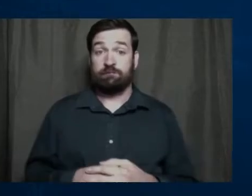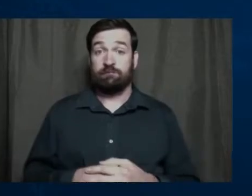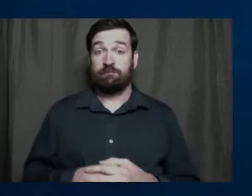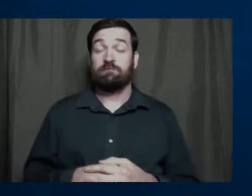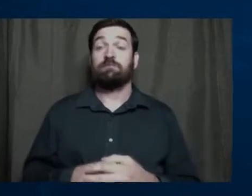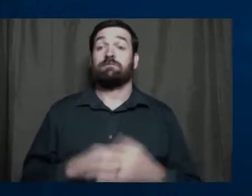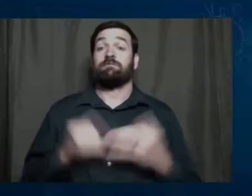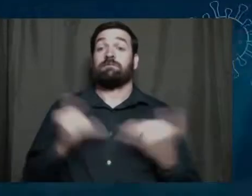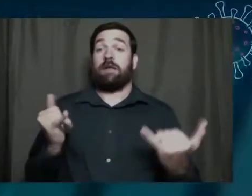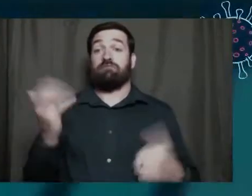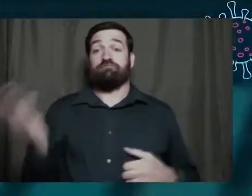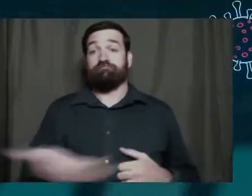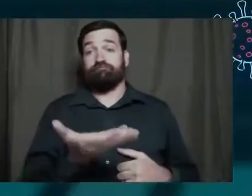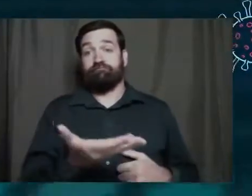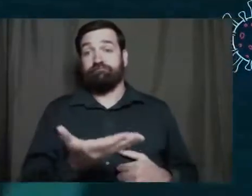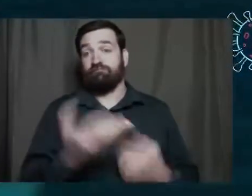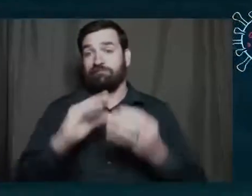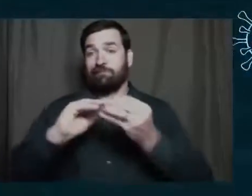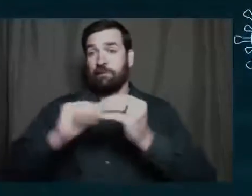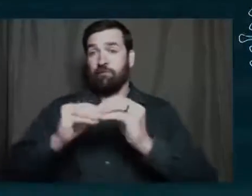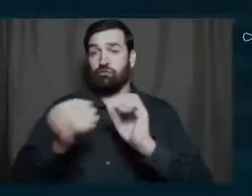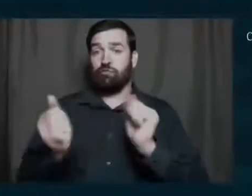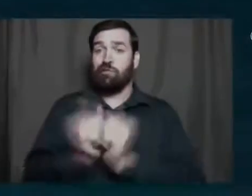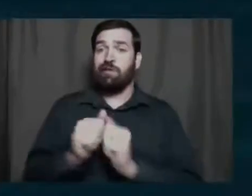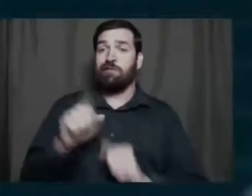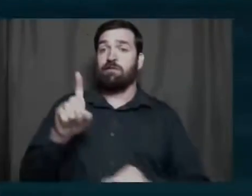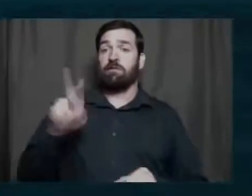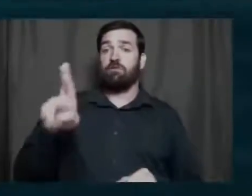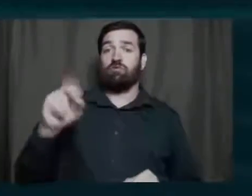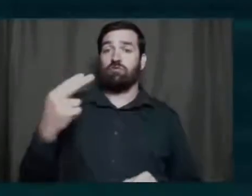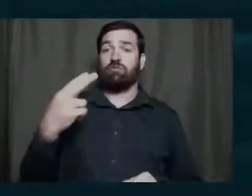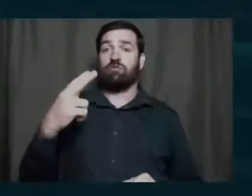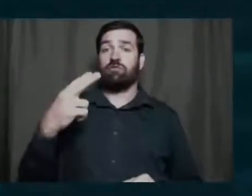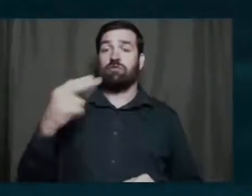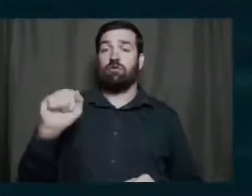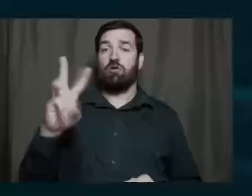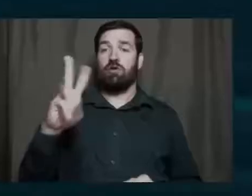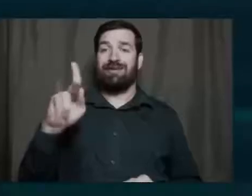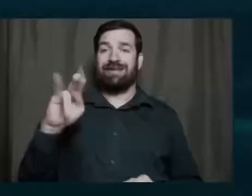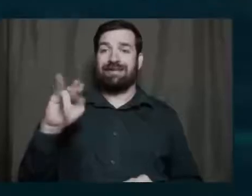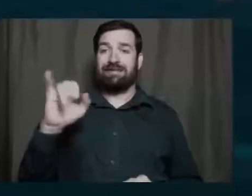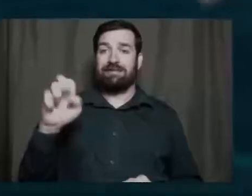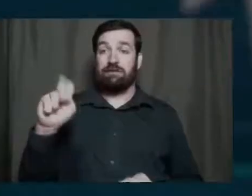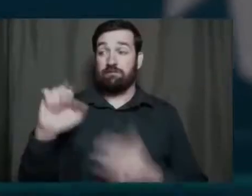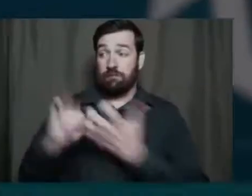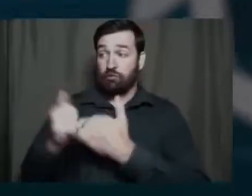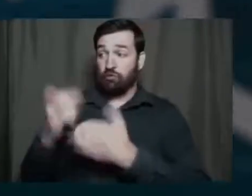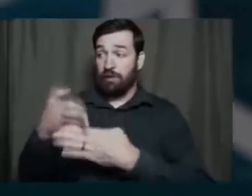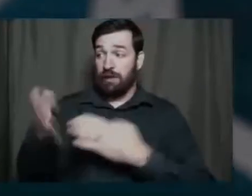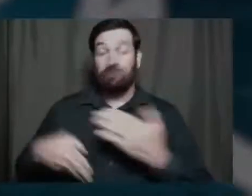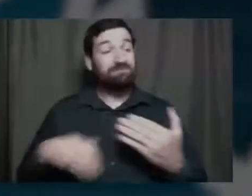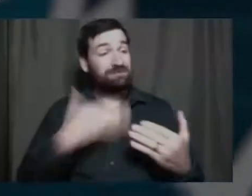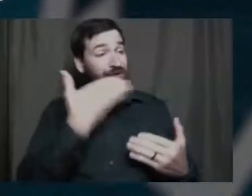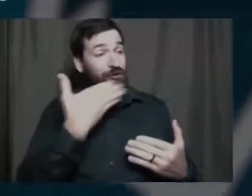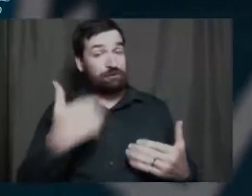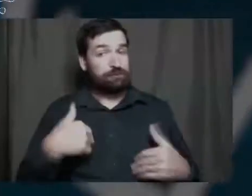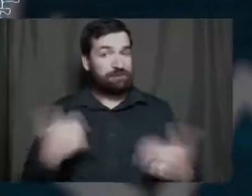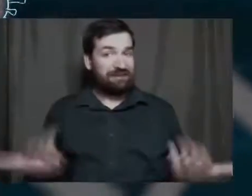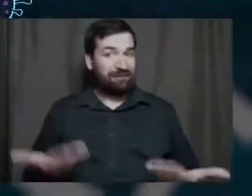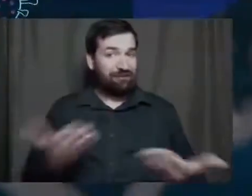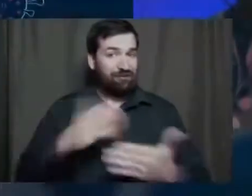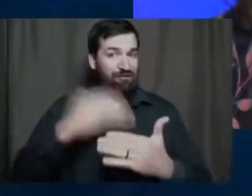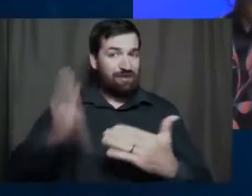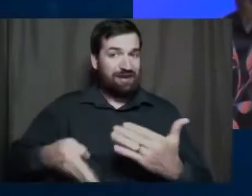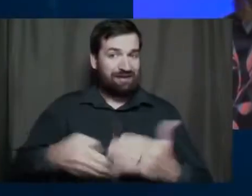to the numbers with Dr. Dane Hawkinson today. Good morning. How are you? How was your weekend? I'm good. I was here all weekend working. Well, so that answers a